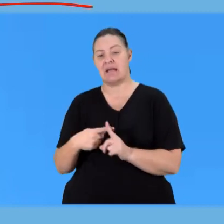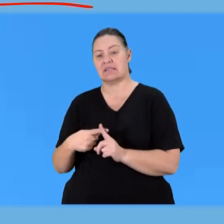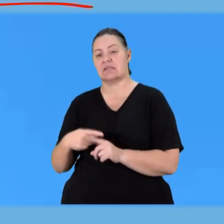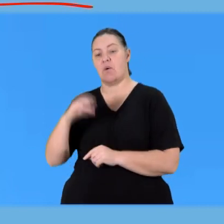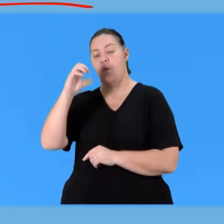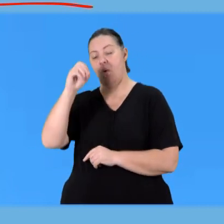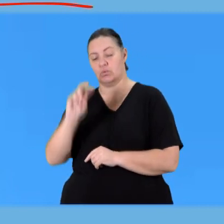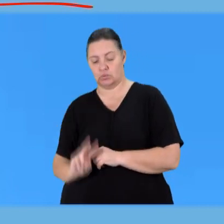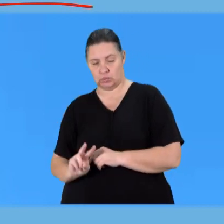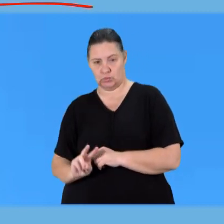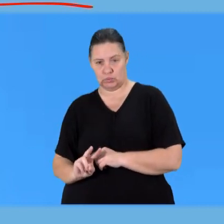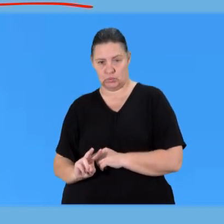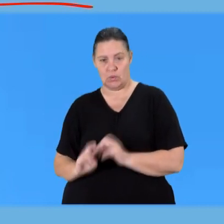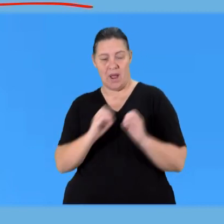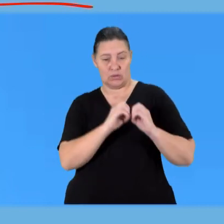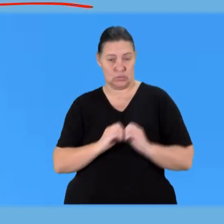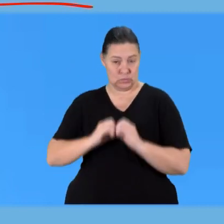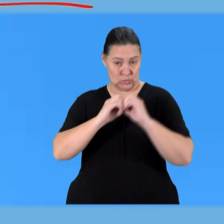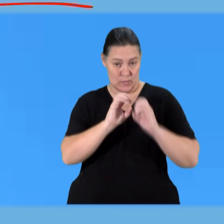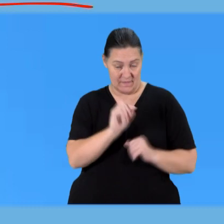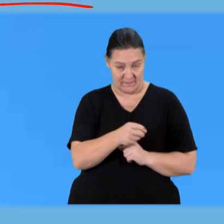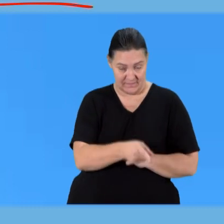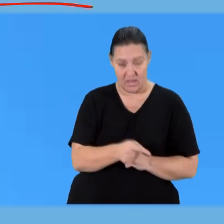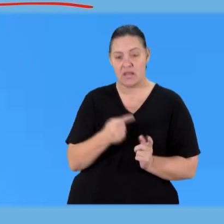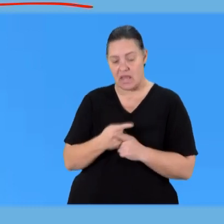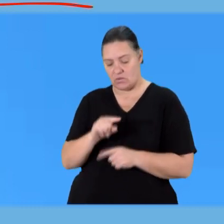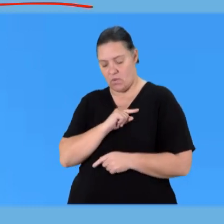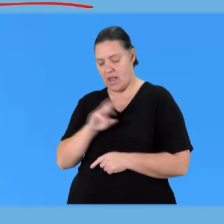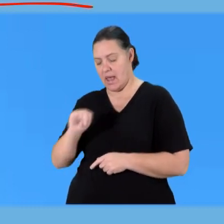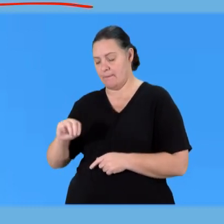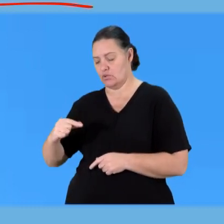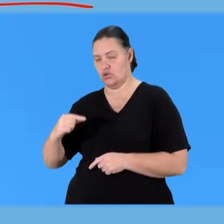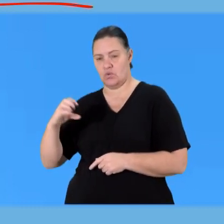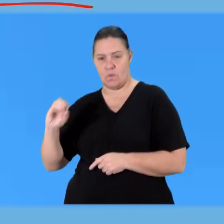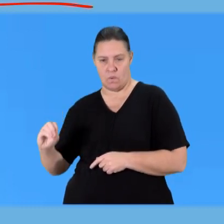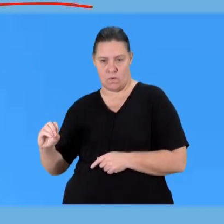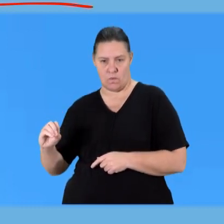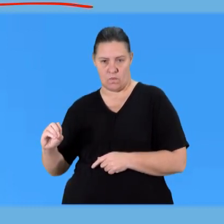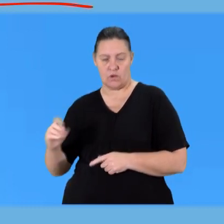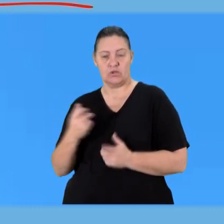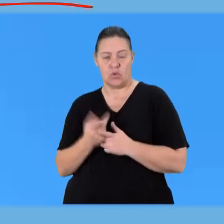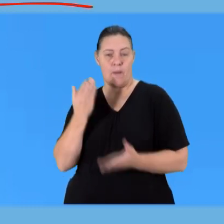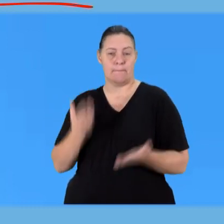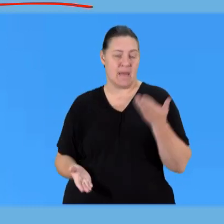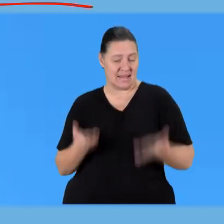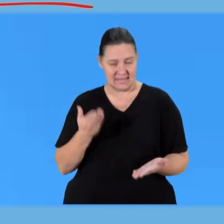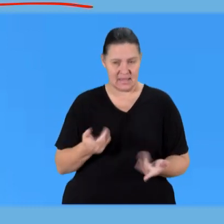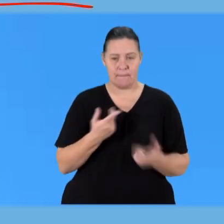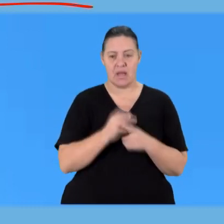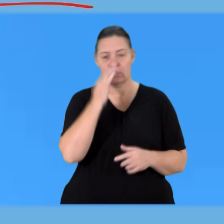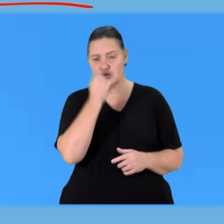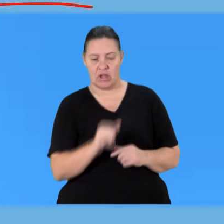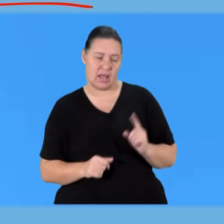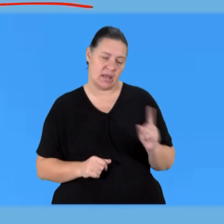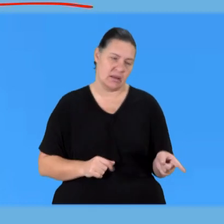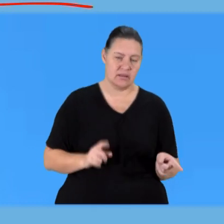oxygen, remember, it's a diatomic molecule. This reacts to form MgO. So to balance,